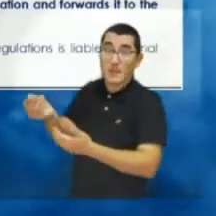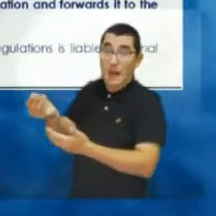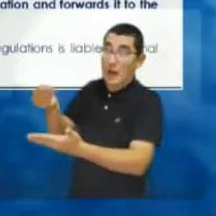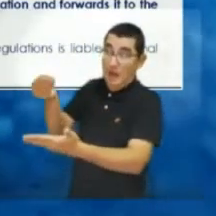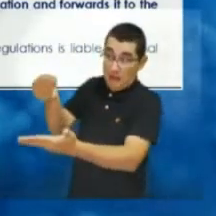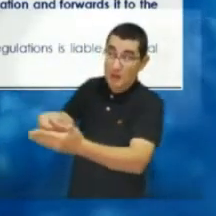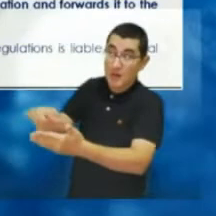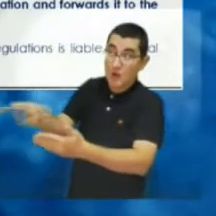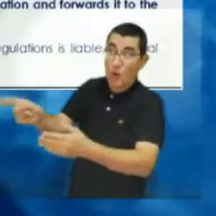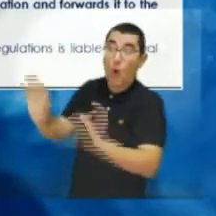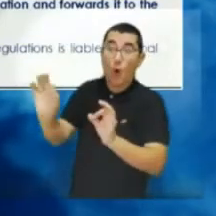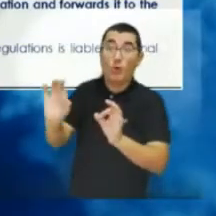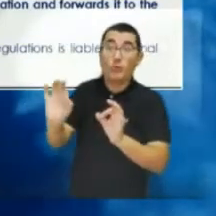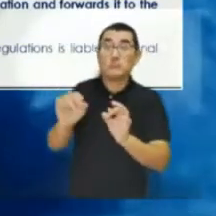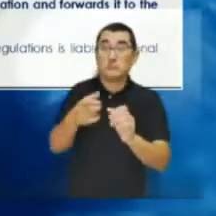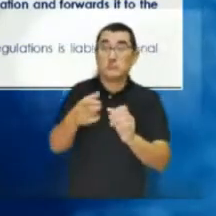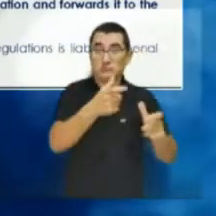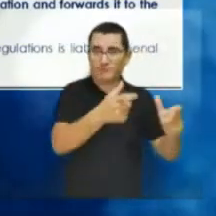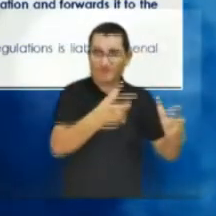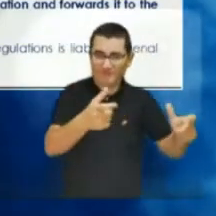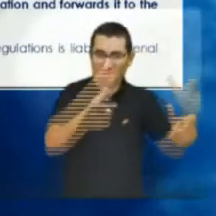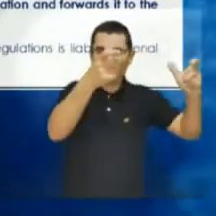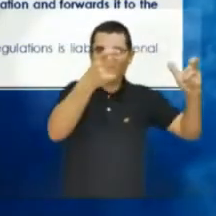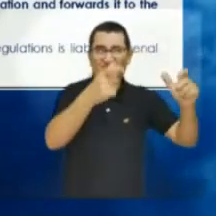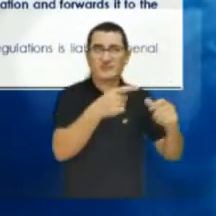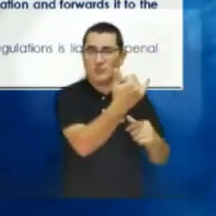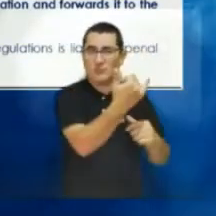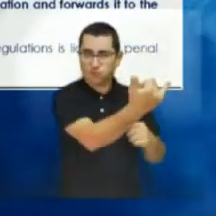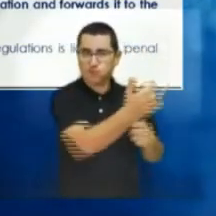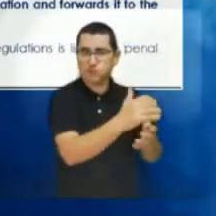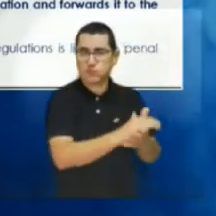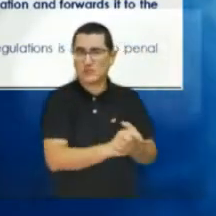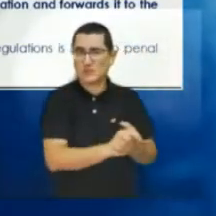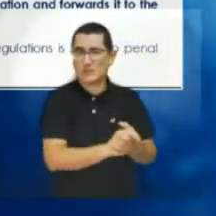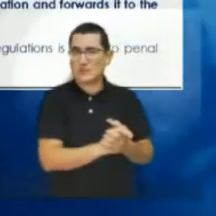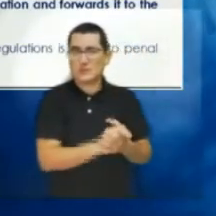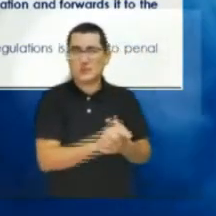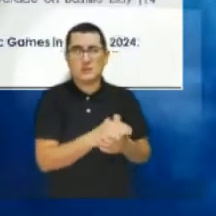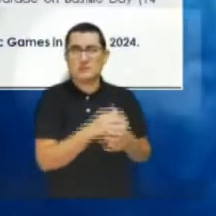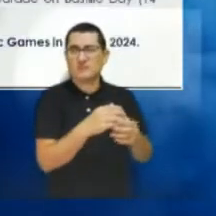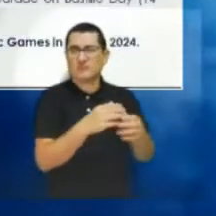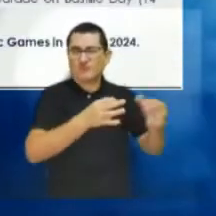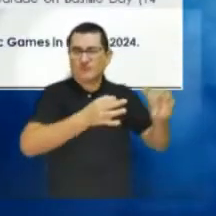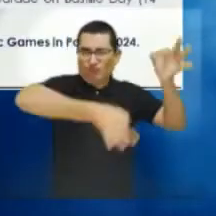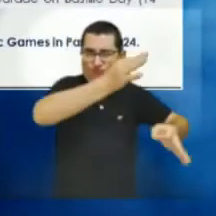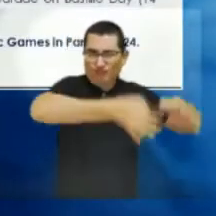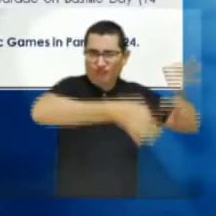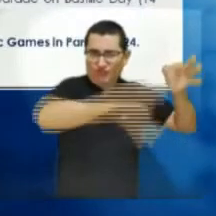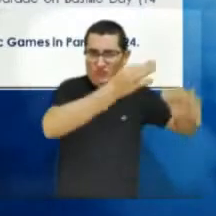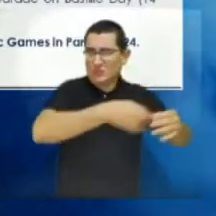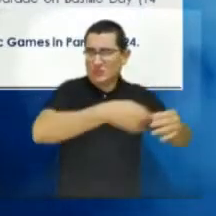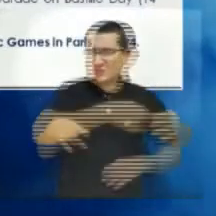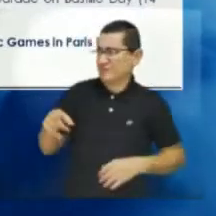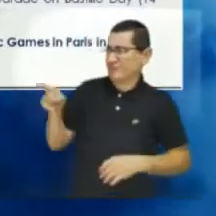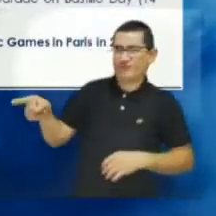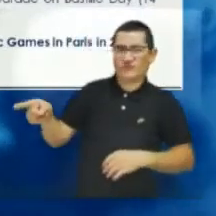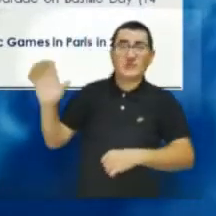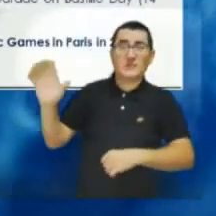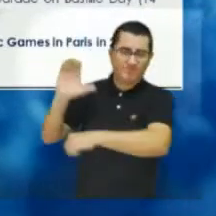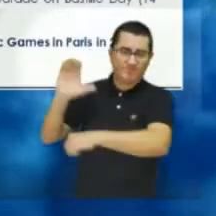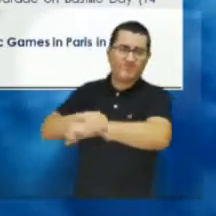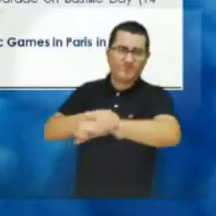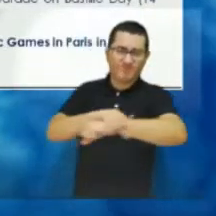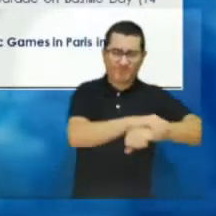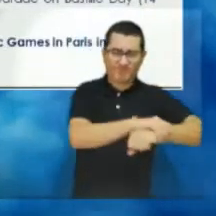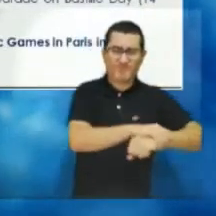I explained the different penalties which are possible in this case. We also handle